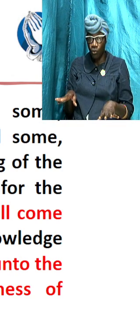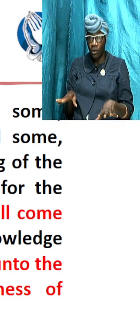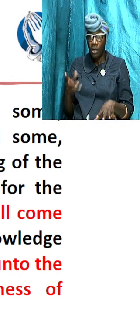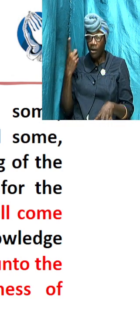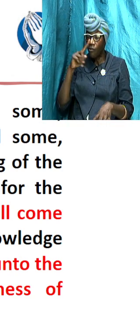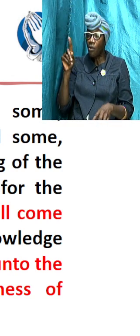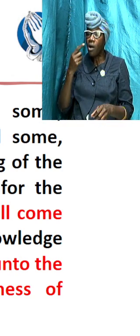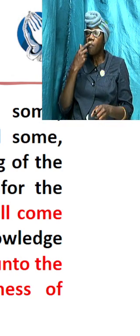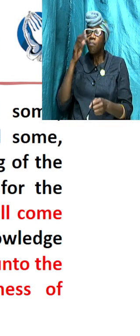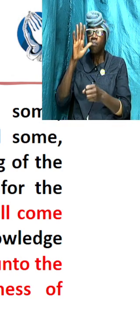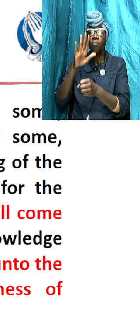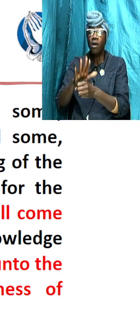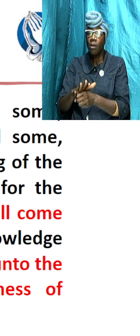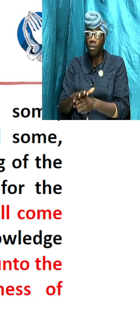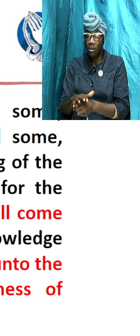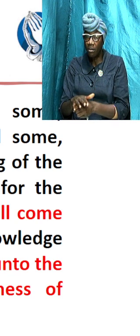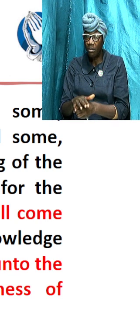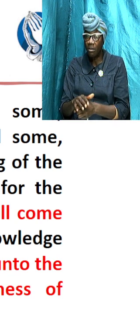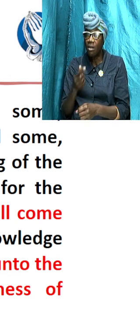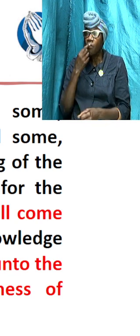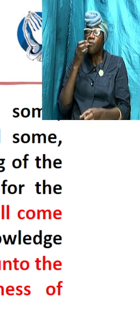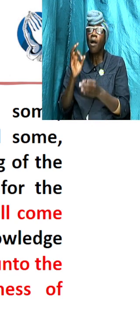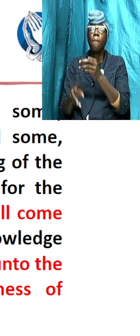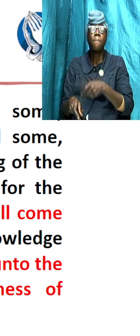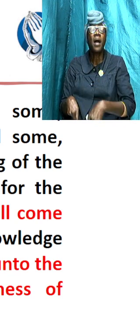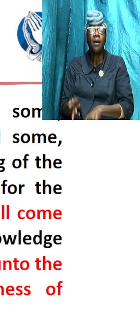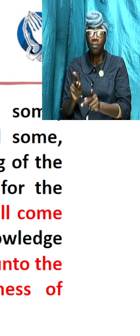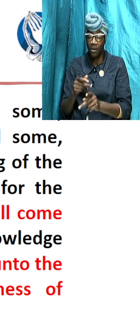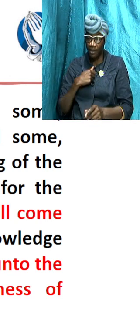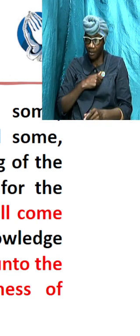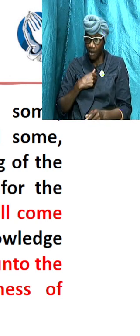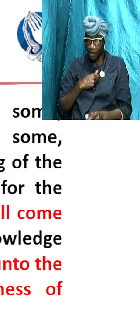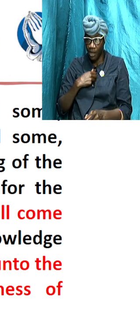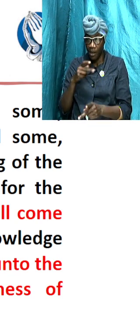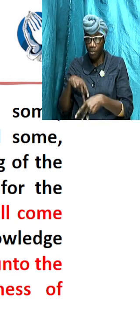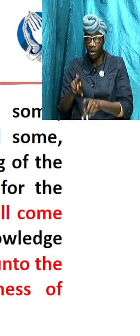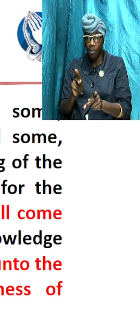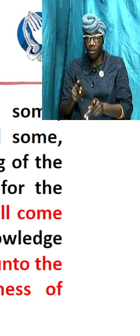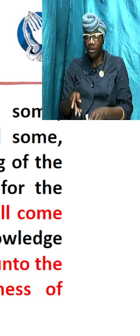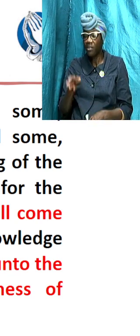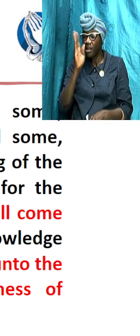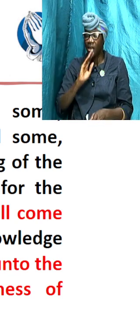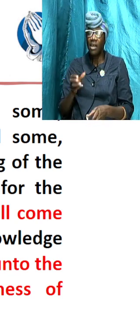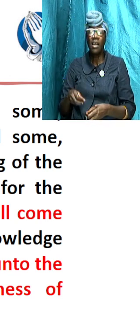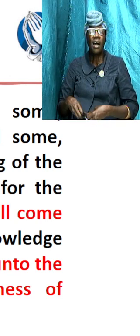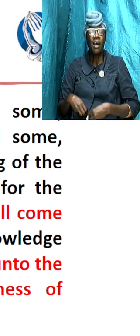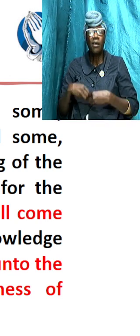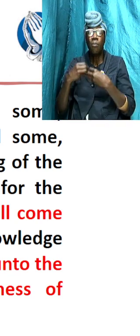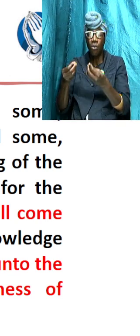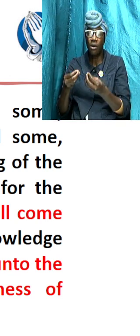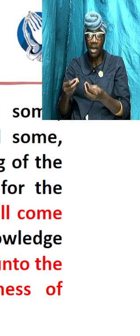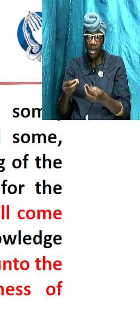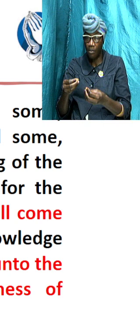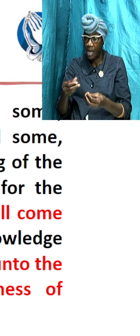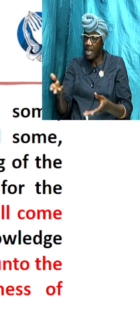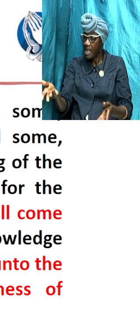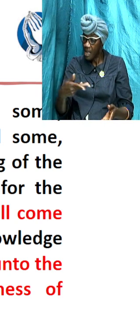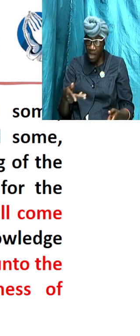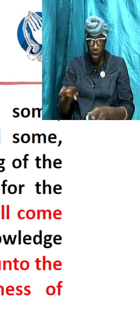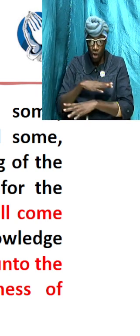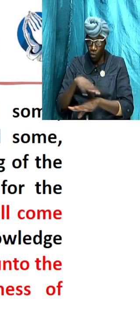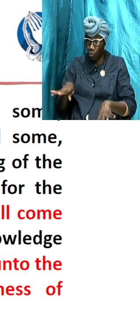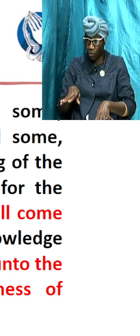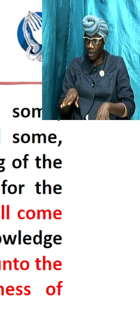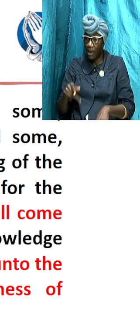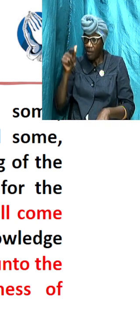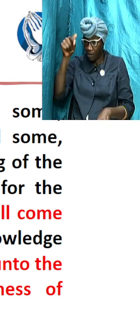purpose. You might not be in agreement with everything, but God is working on our behalf. Amen. To put us and to bring us to the place where we want to be. He said,